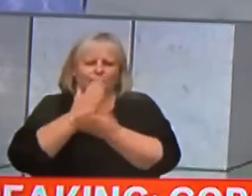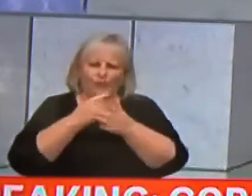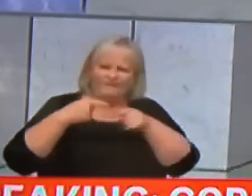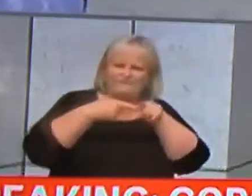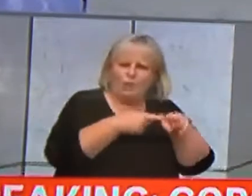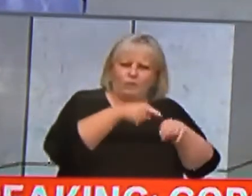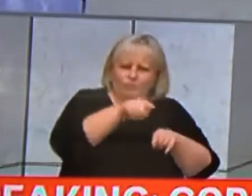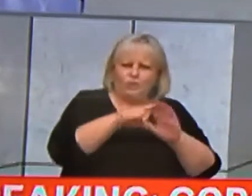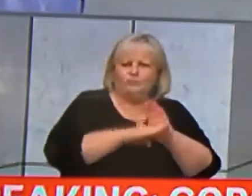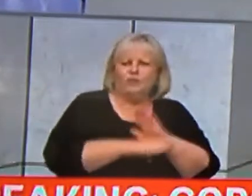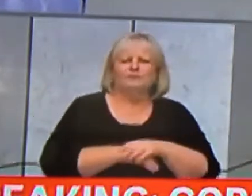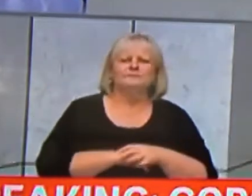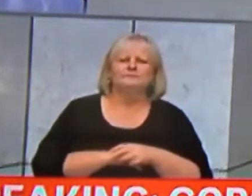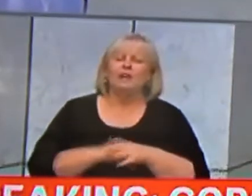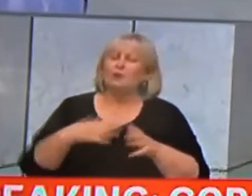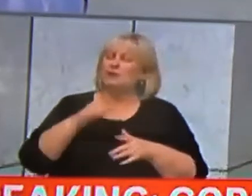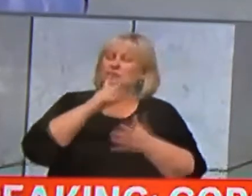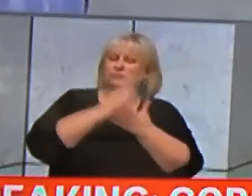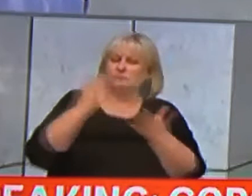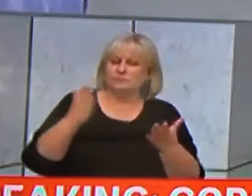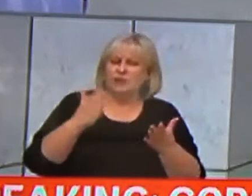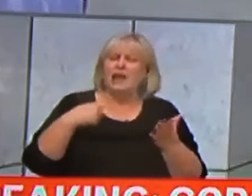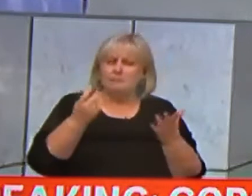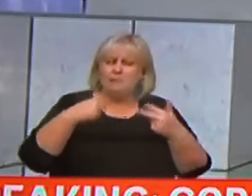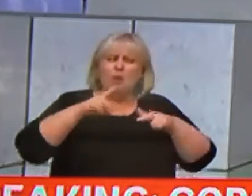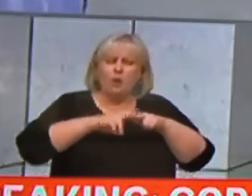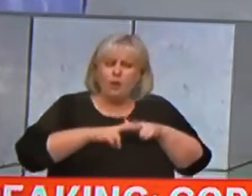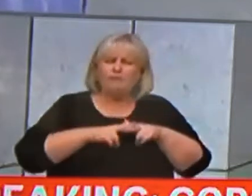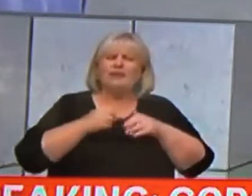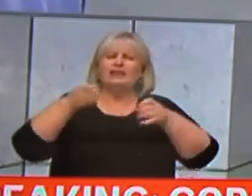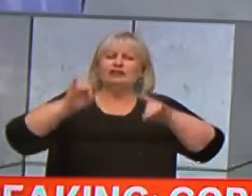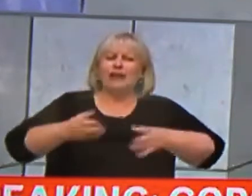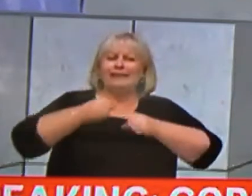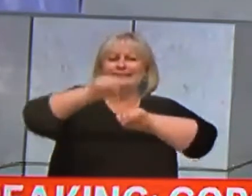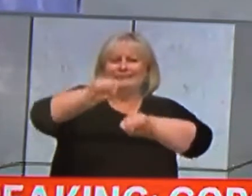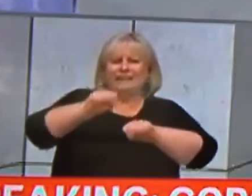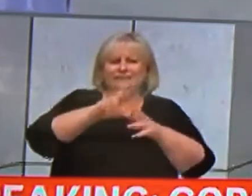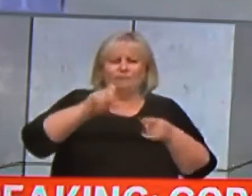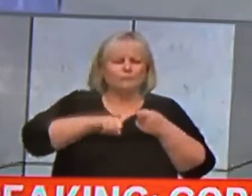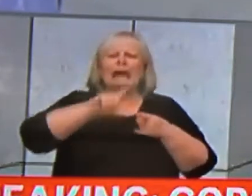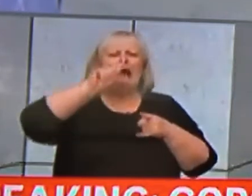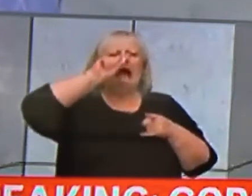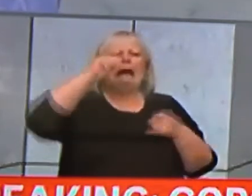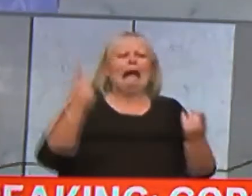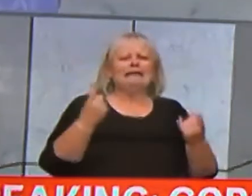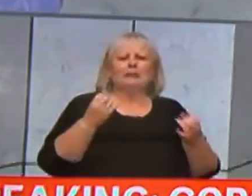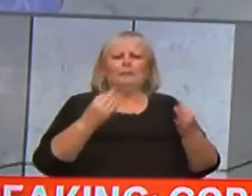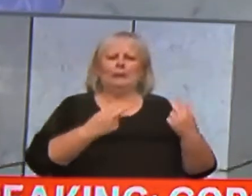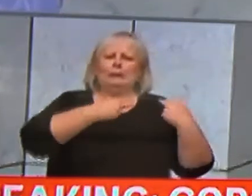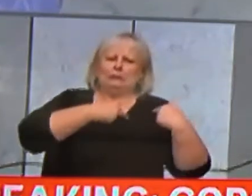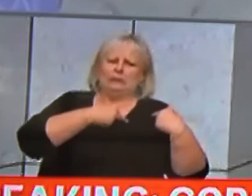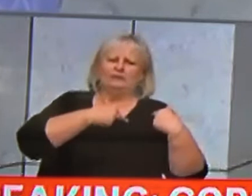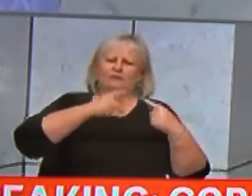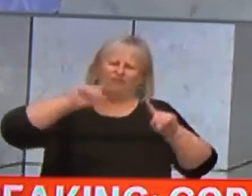these arrangements. Now, I want to stress, members of the Australian Defence Force are not authorised as